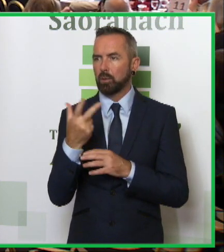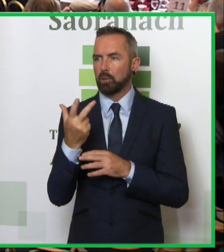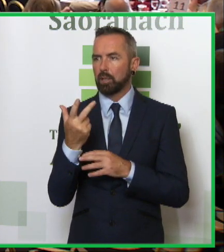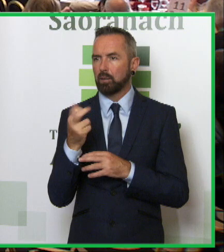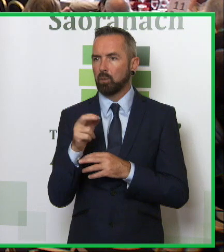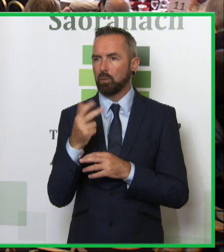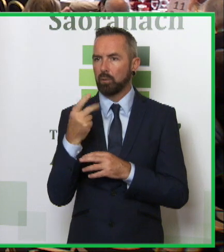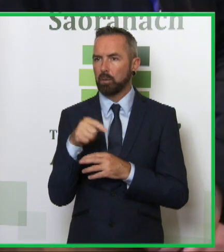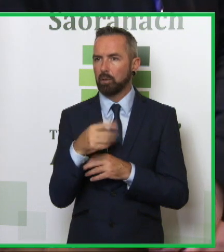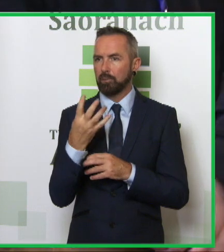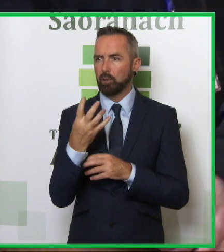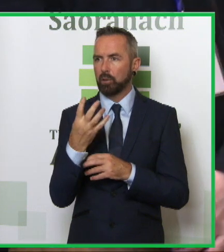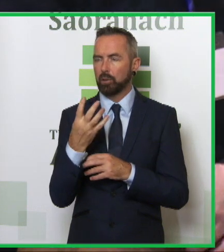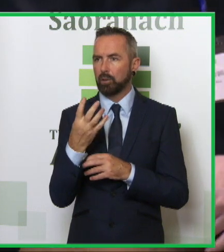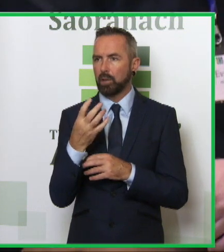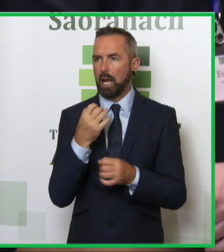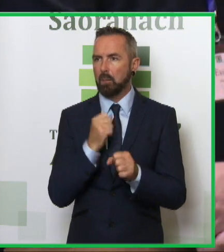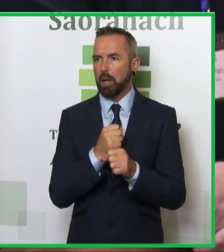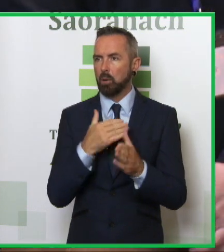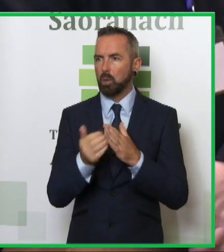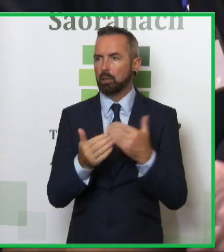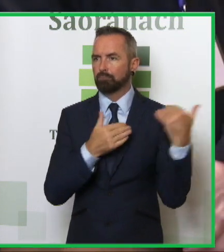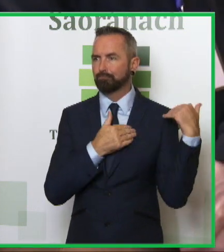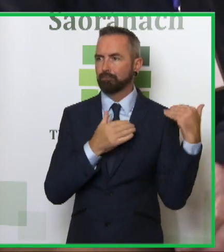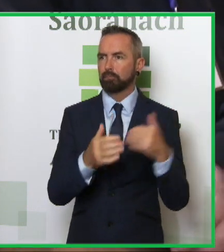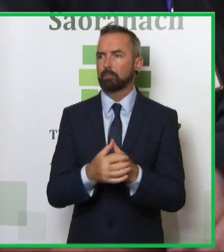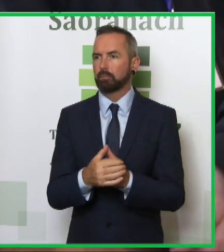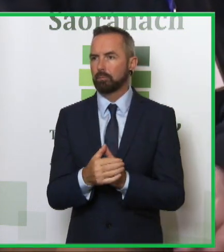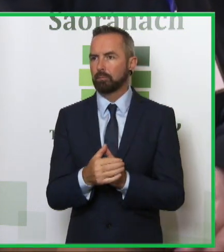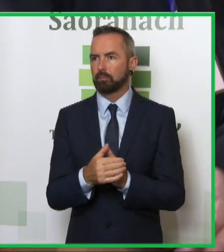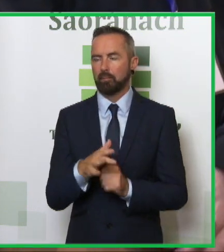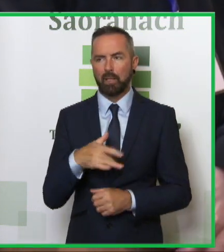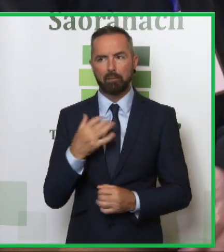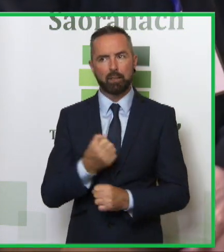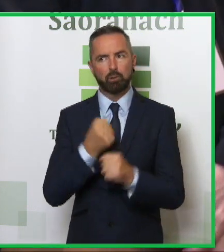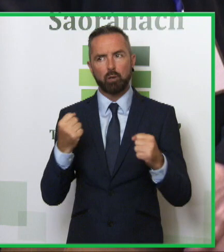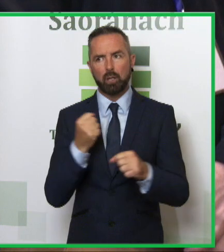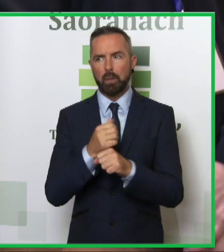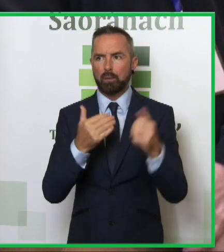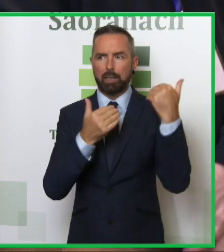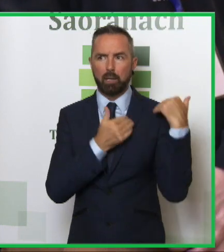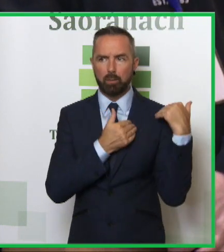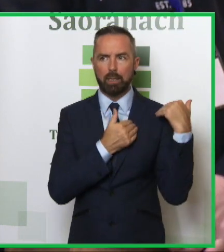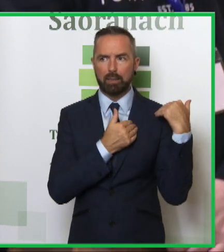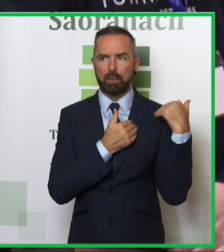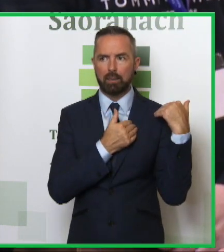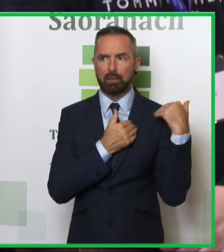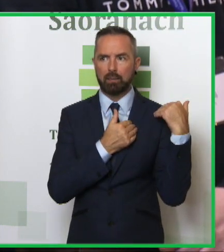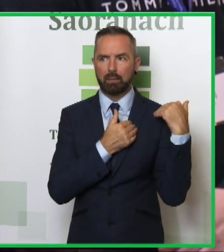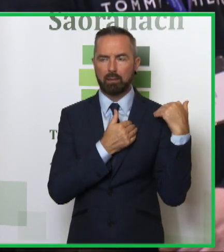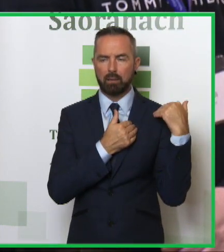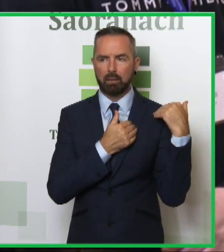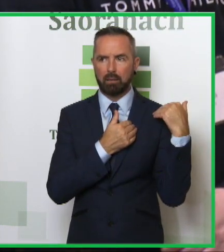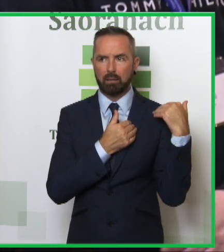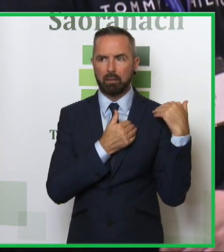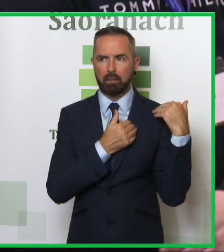or 3.4 about accountability. I feel very strongly that accountability is ignored